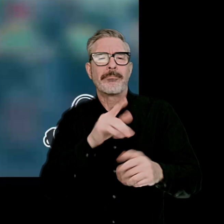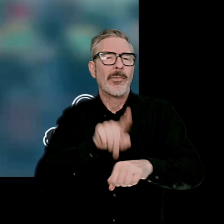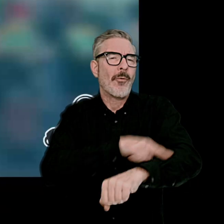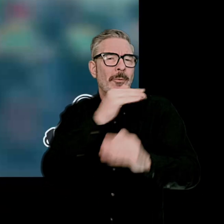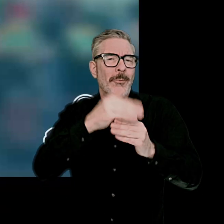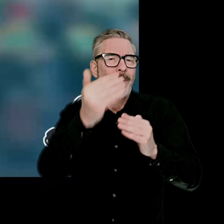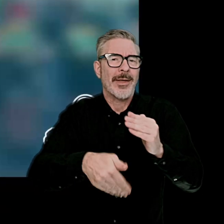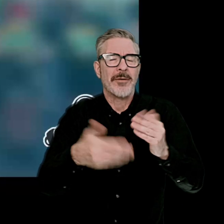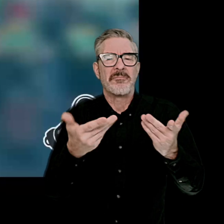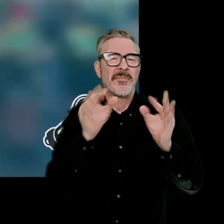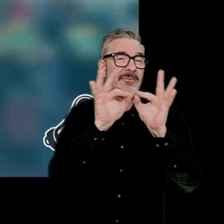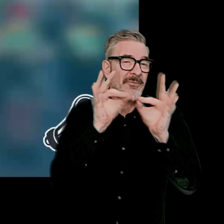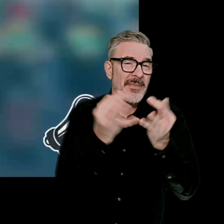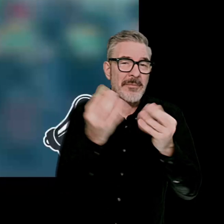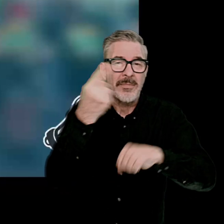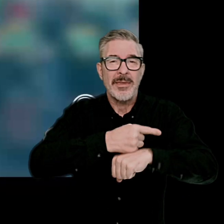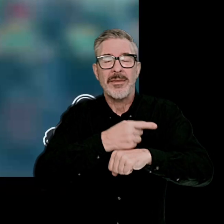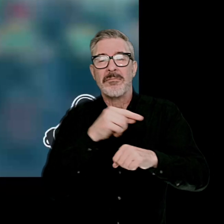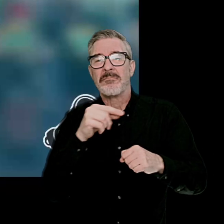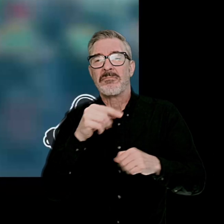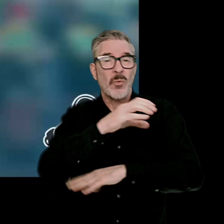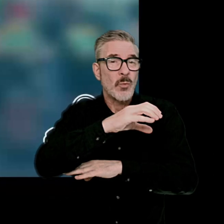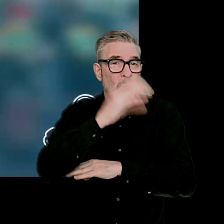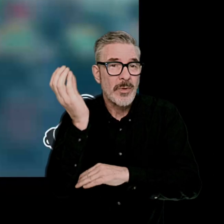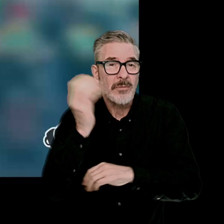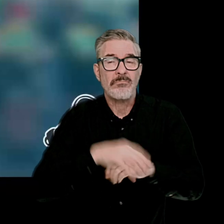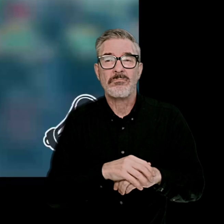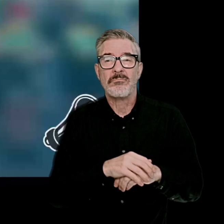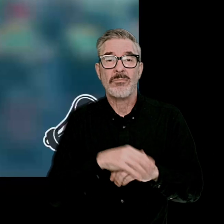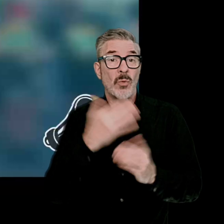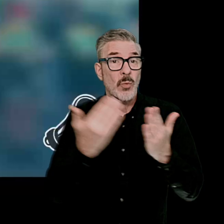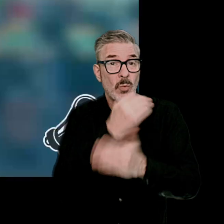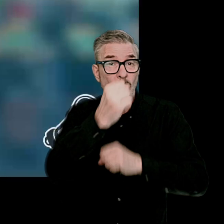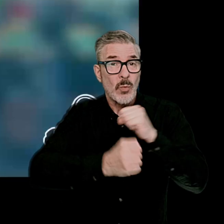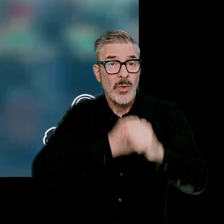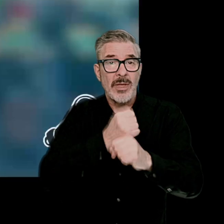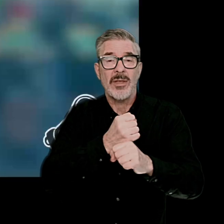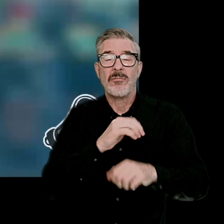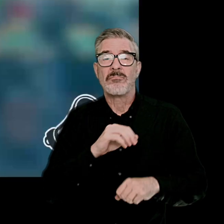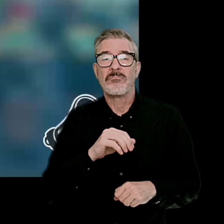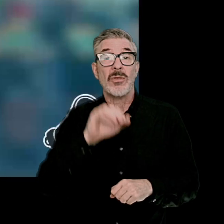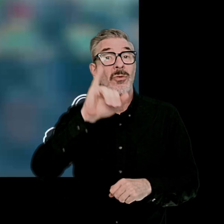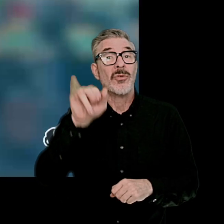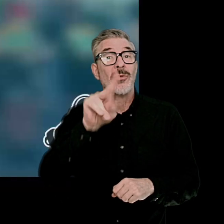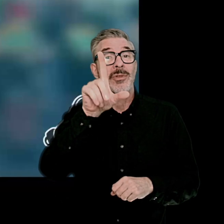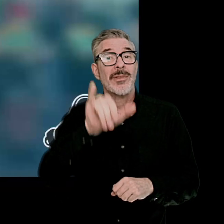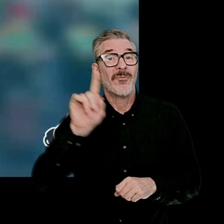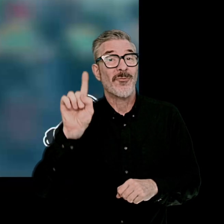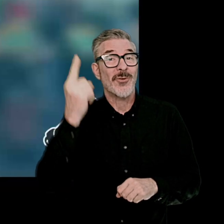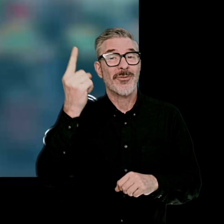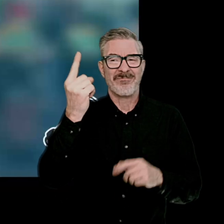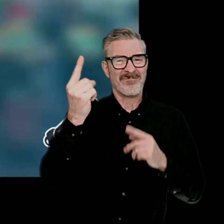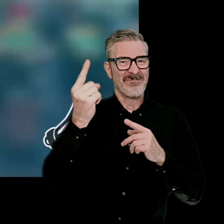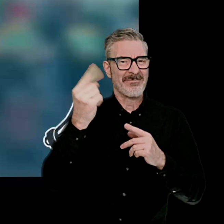So Family Day weekend, over the Christmas holidays, New